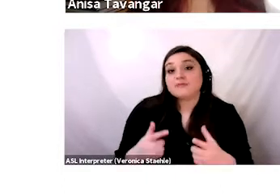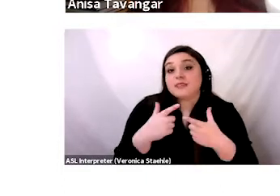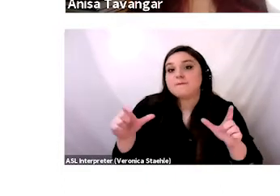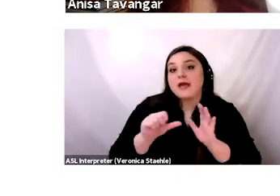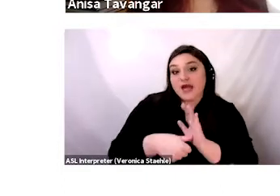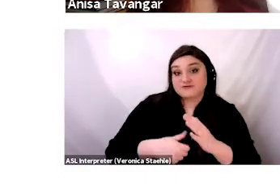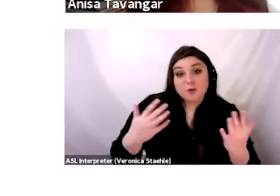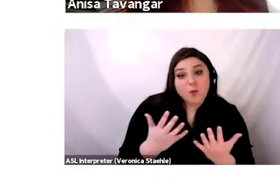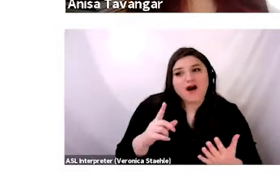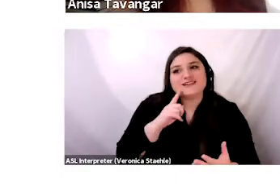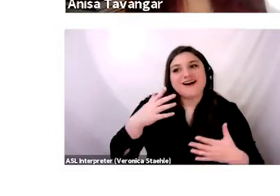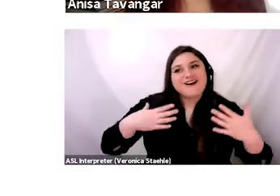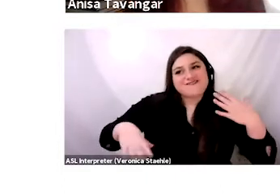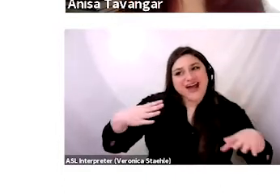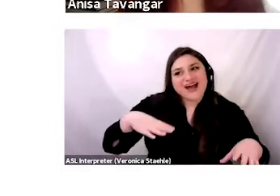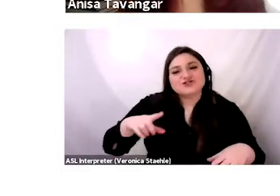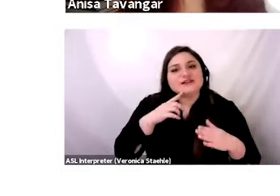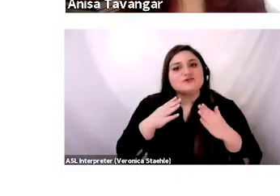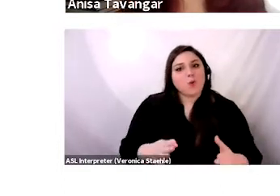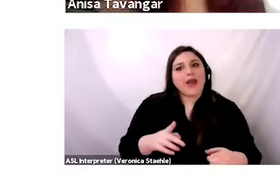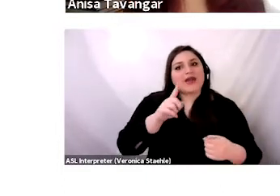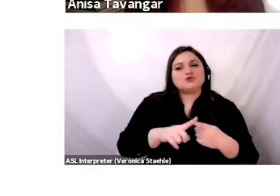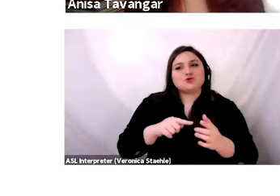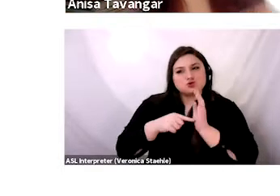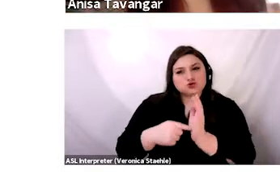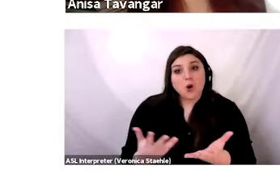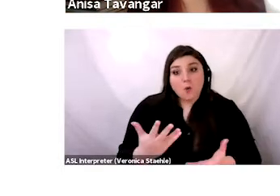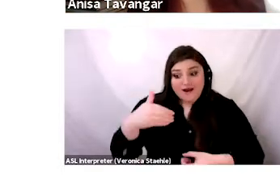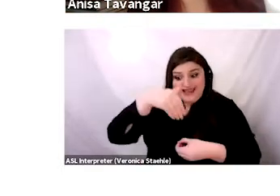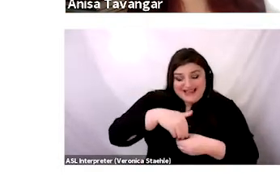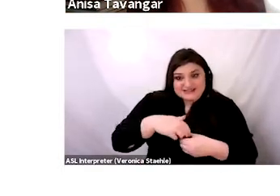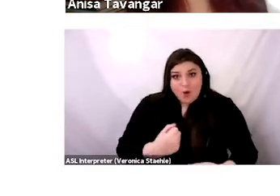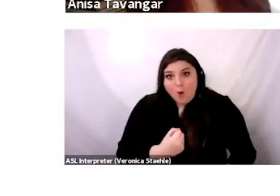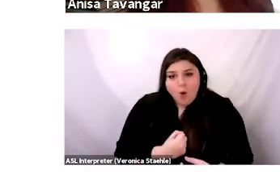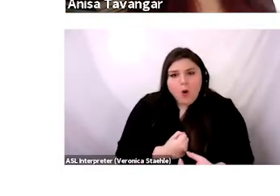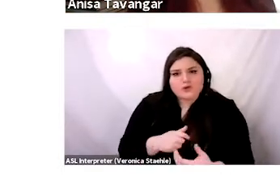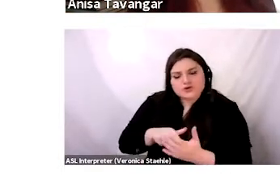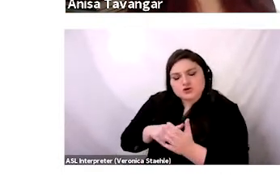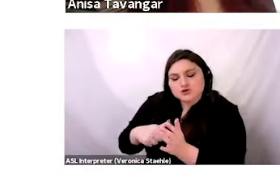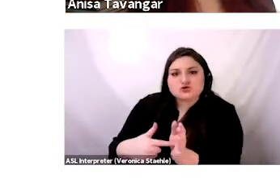The big thing is that, fashion is an opportunity to reflect our inner reality through our material body. So